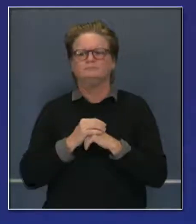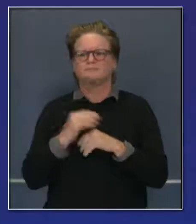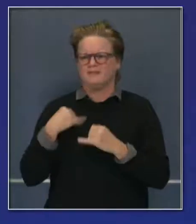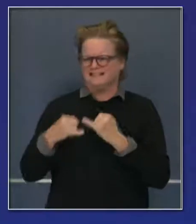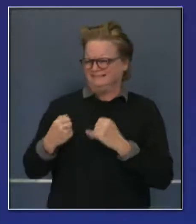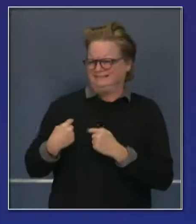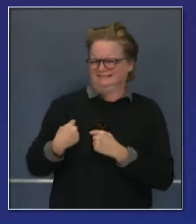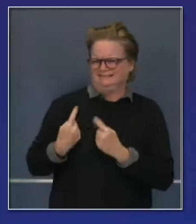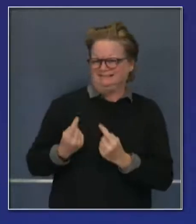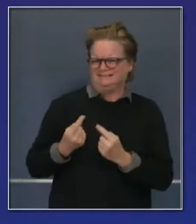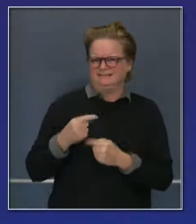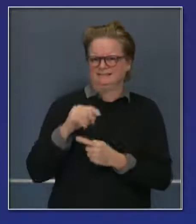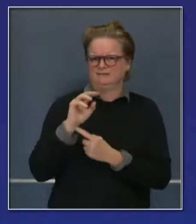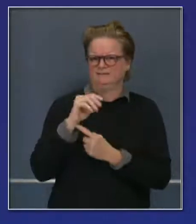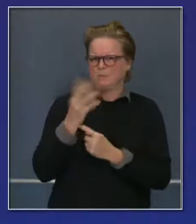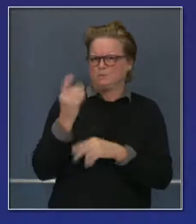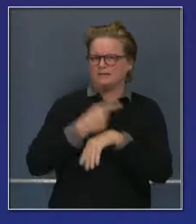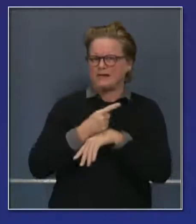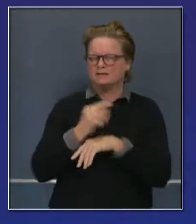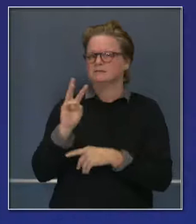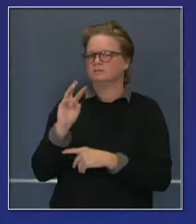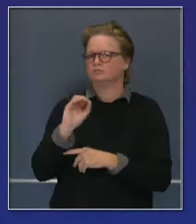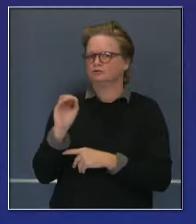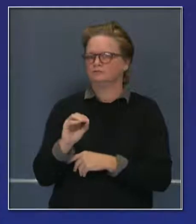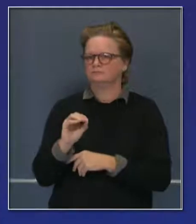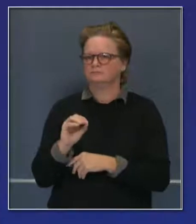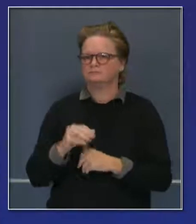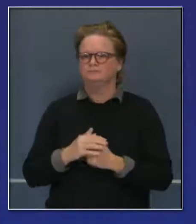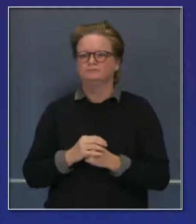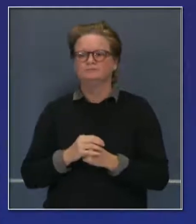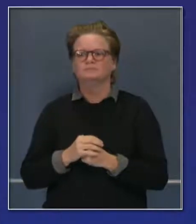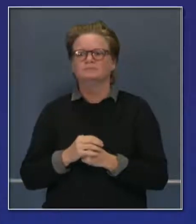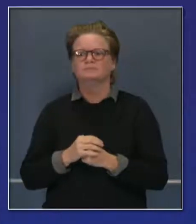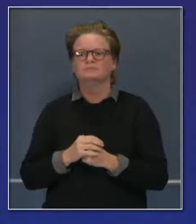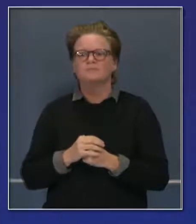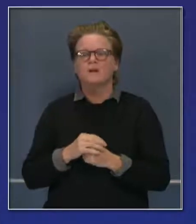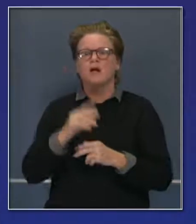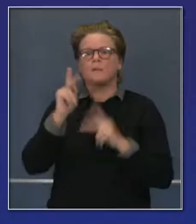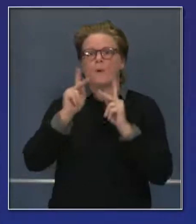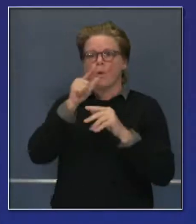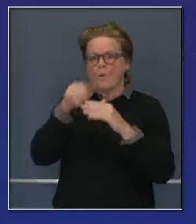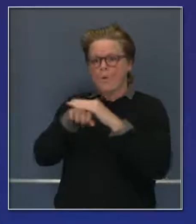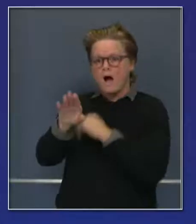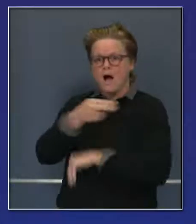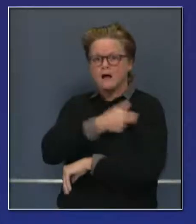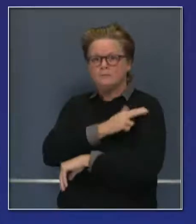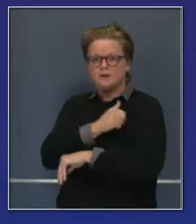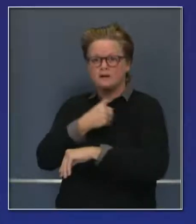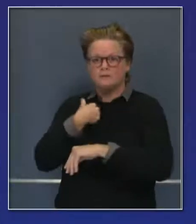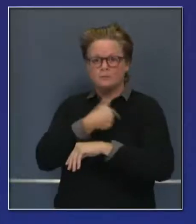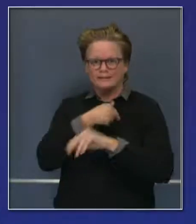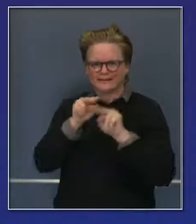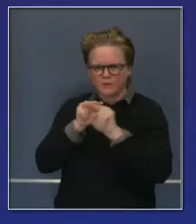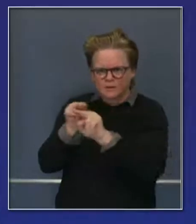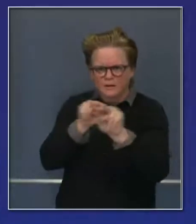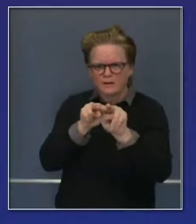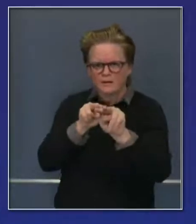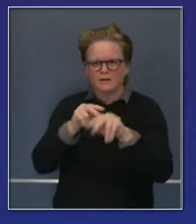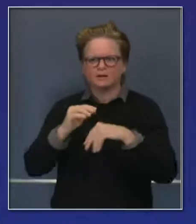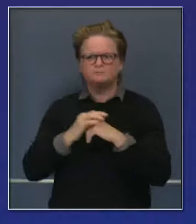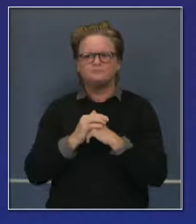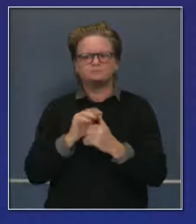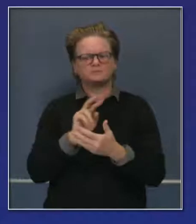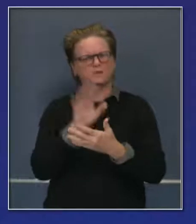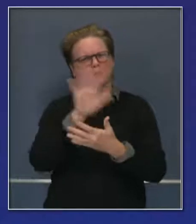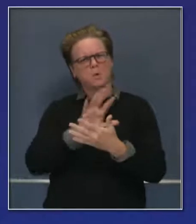not surprisingly, we've been tracking this. We have been previewing this as well for a number of weeks now as we started